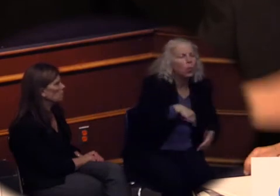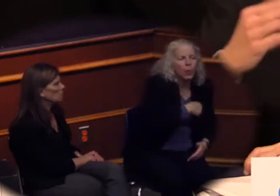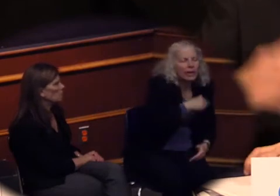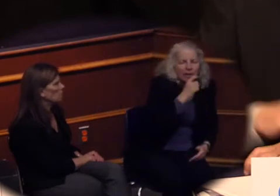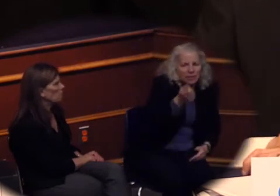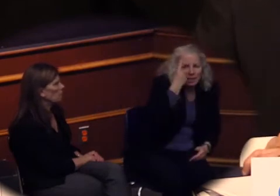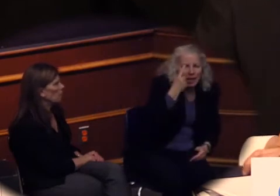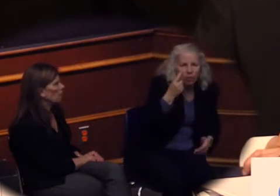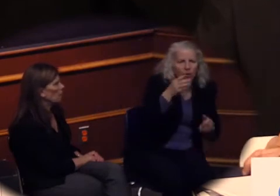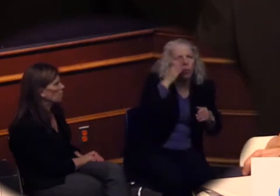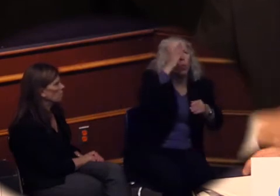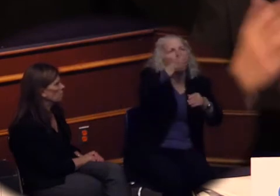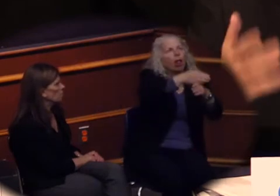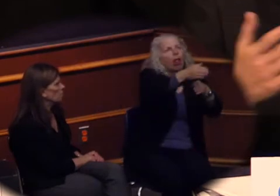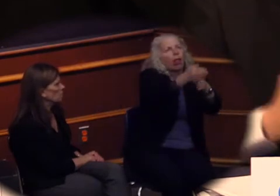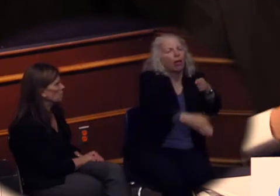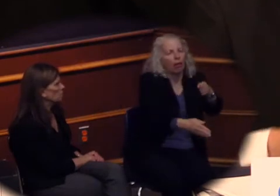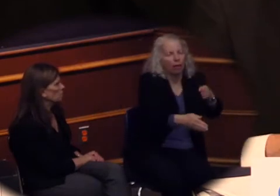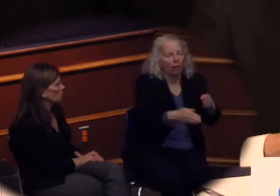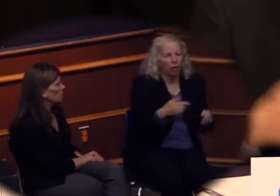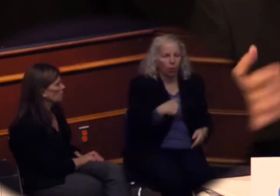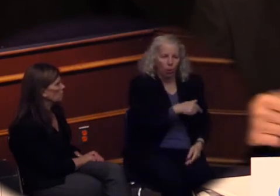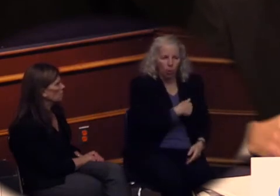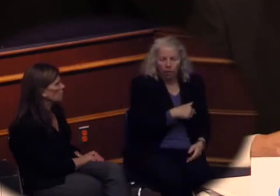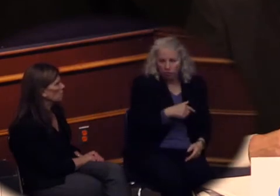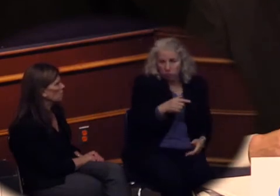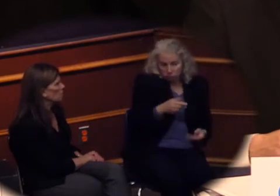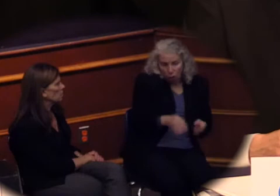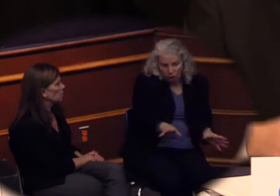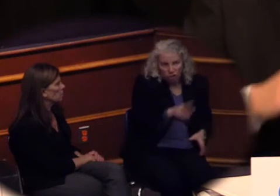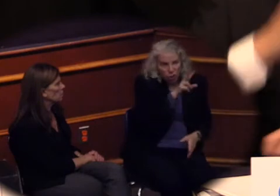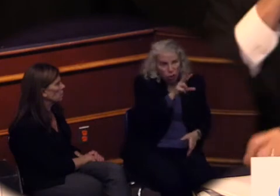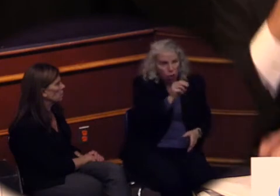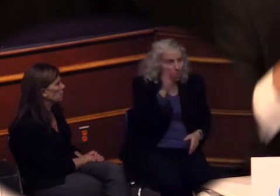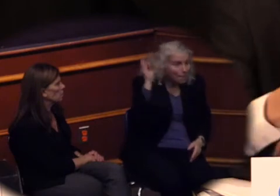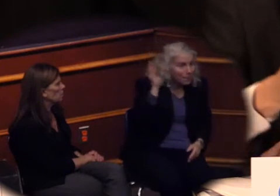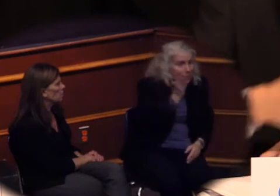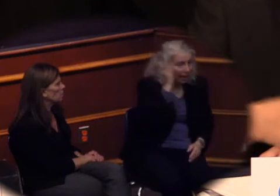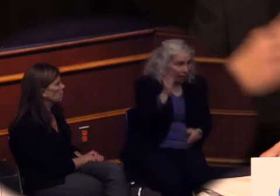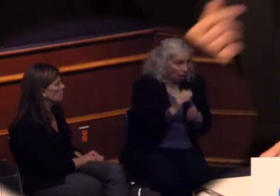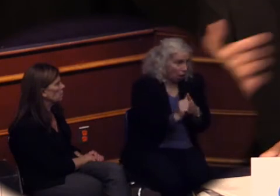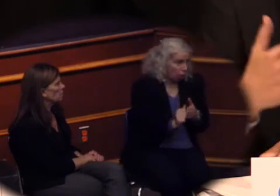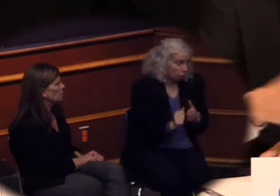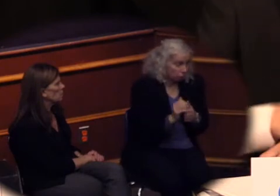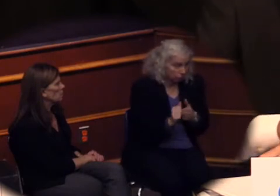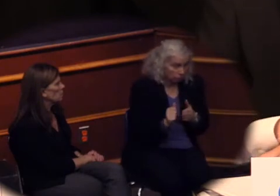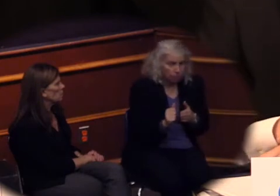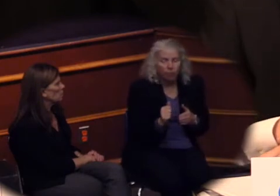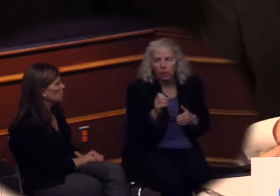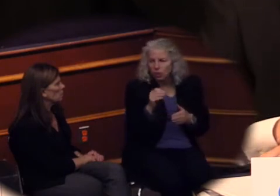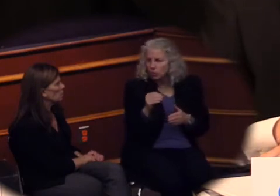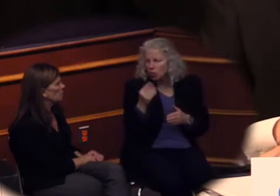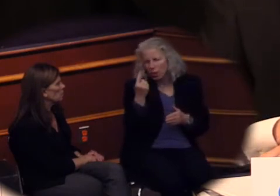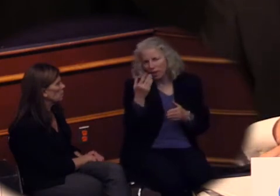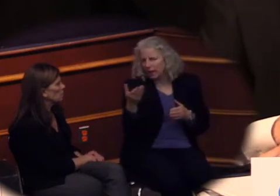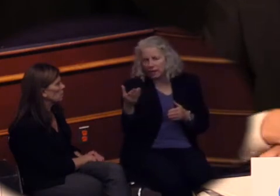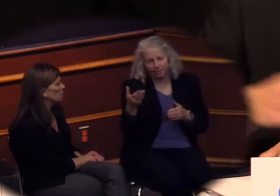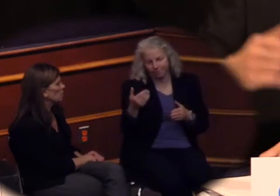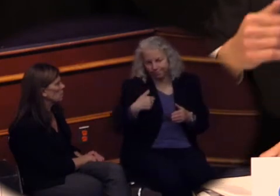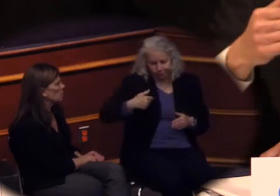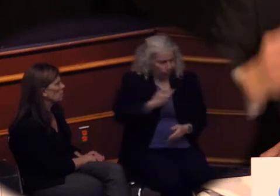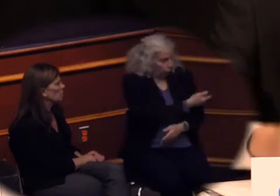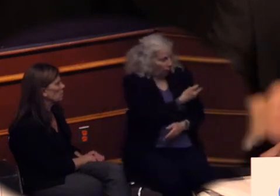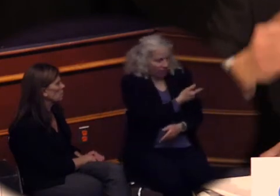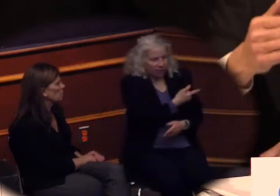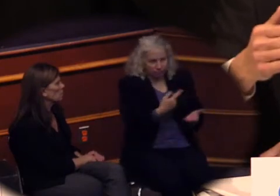consequences, lowered $30 billion to remove that. So one of the things, and this is a theme I think all of us are talking